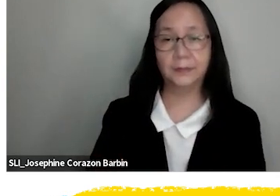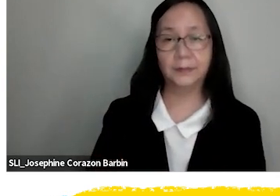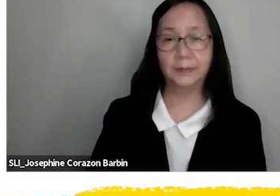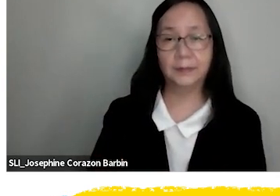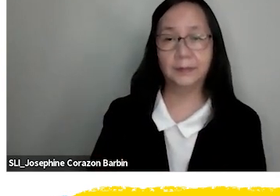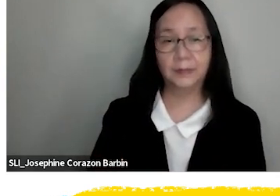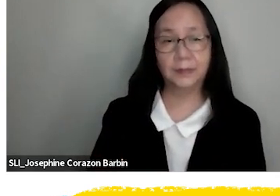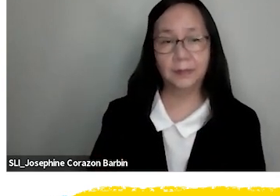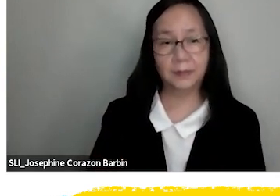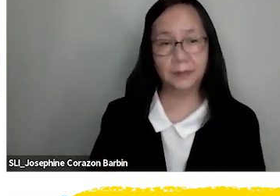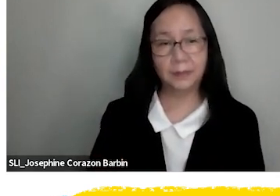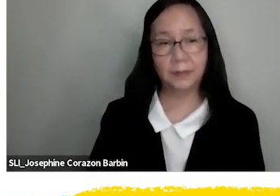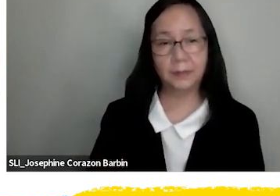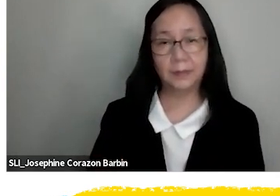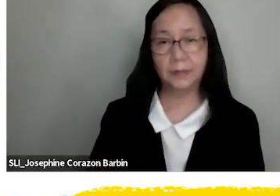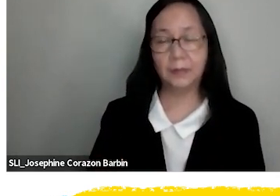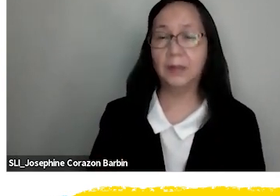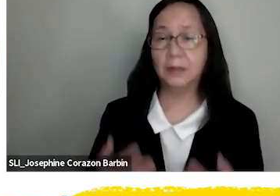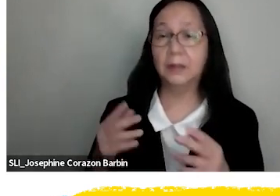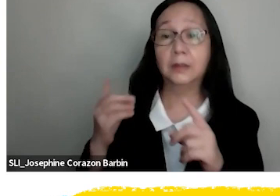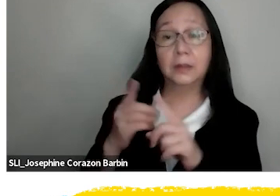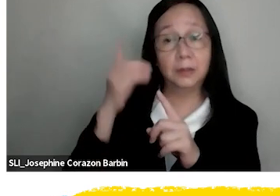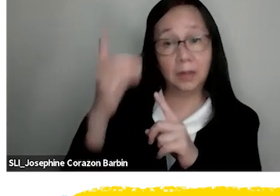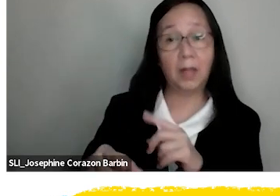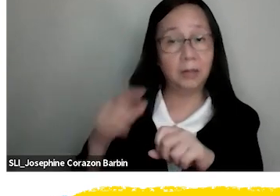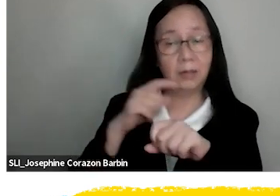Distance and time is not a limitation. Border is